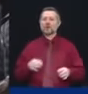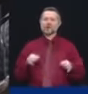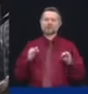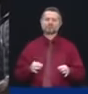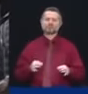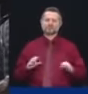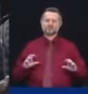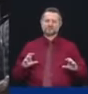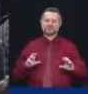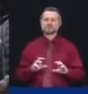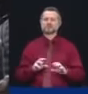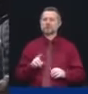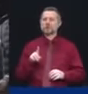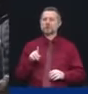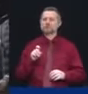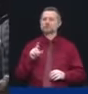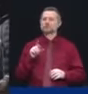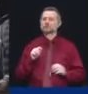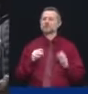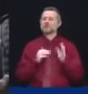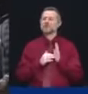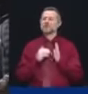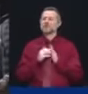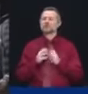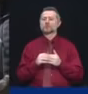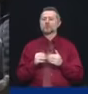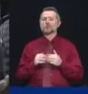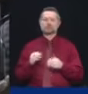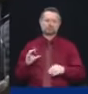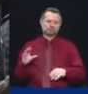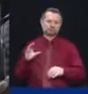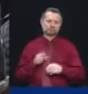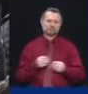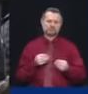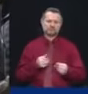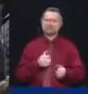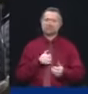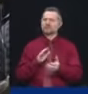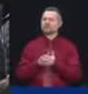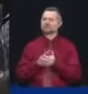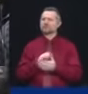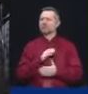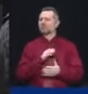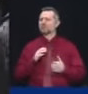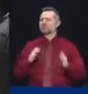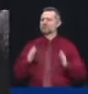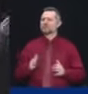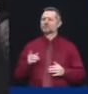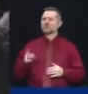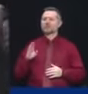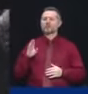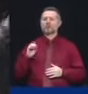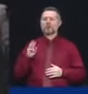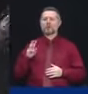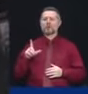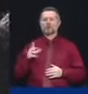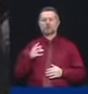$120 million investment. And let's give Commissioner Ball and Troy a big round of applause for their good work.